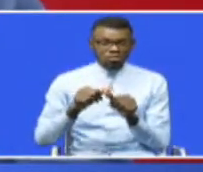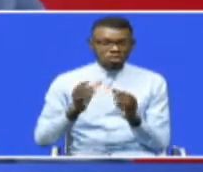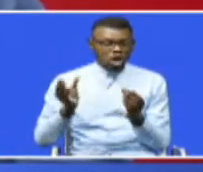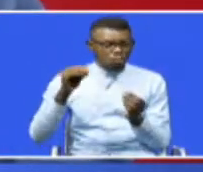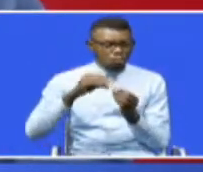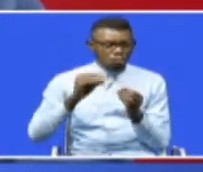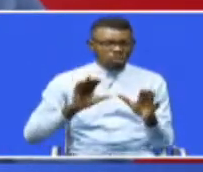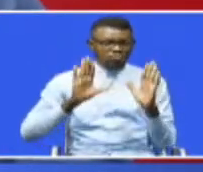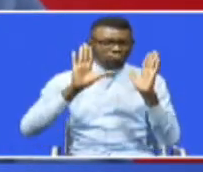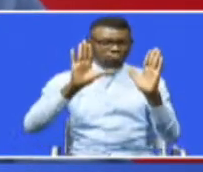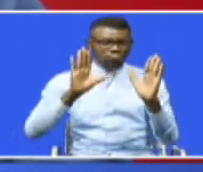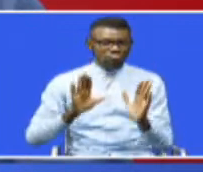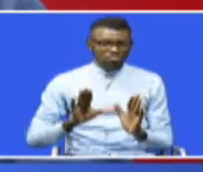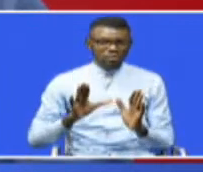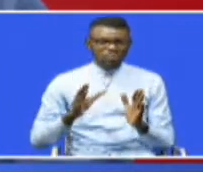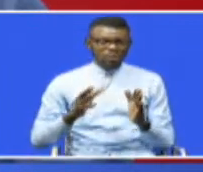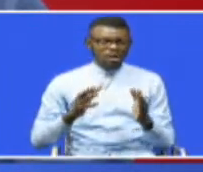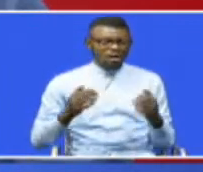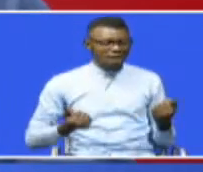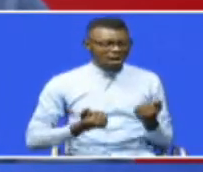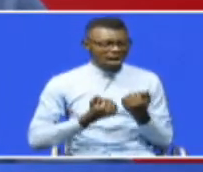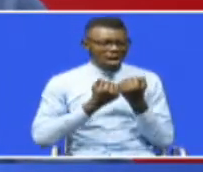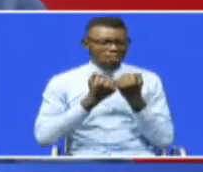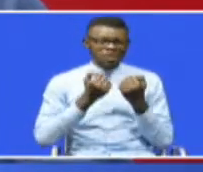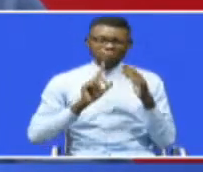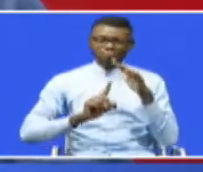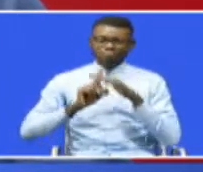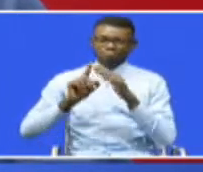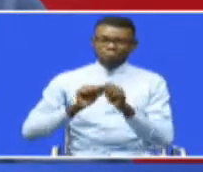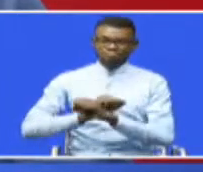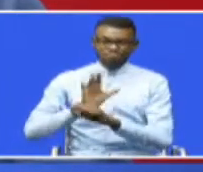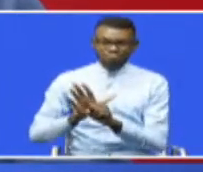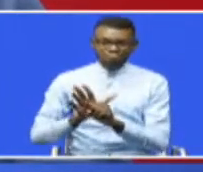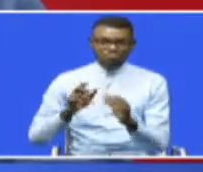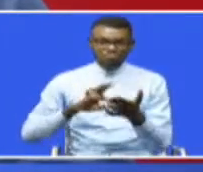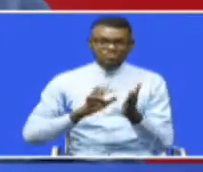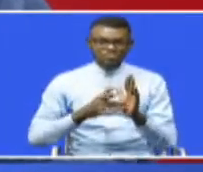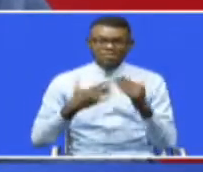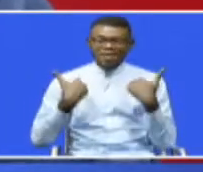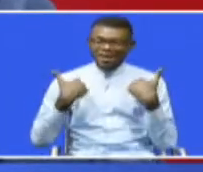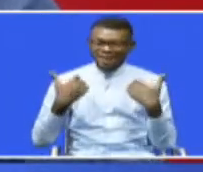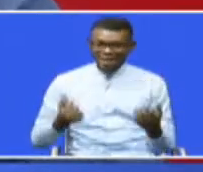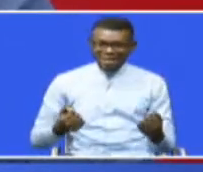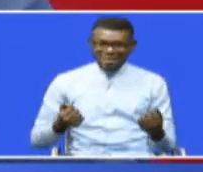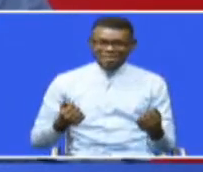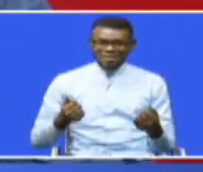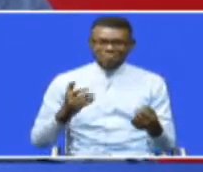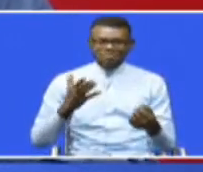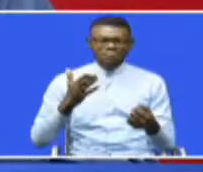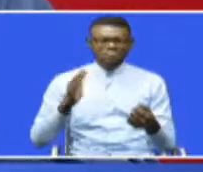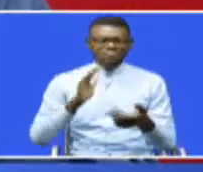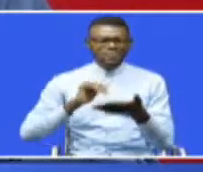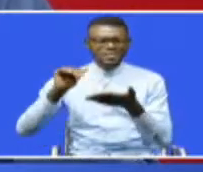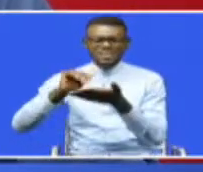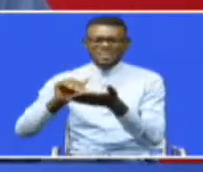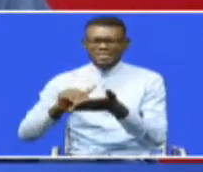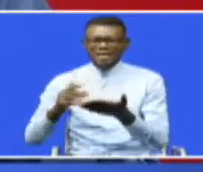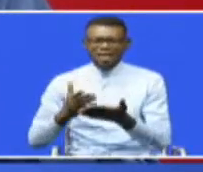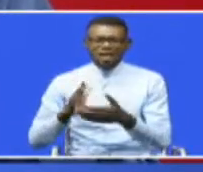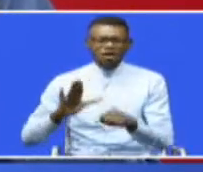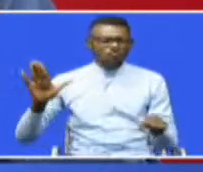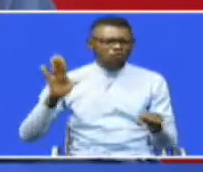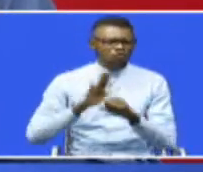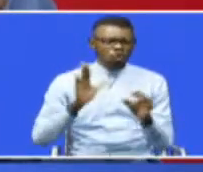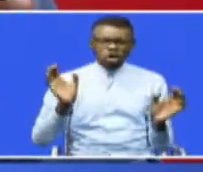thing in dealing with an infectious disease is to ensure that your healthcare facilities are not overrun, that you can still